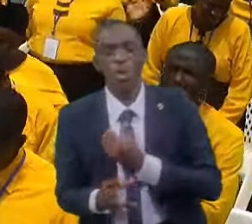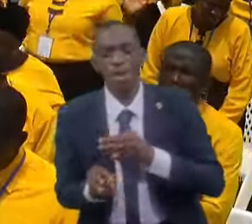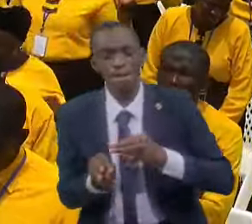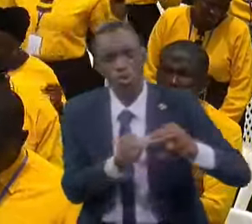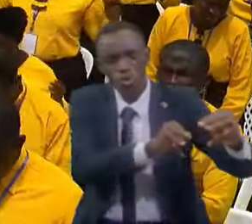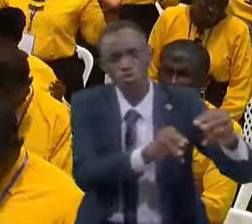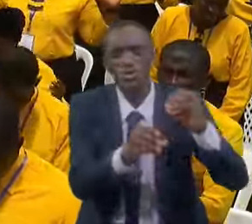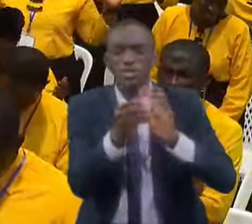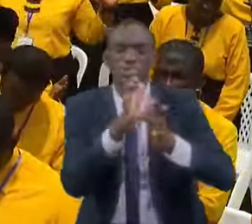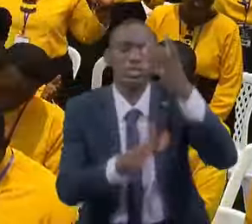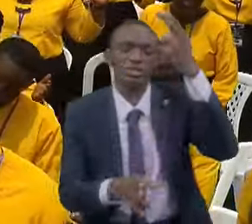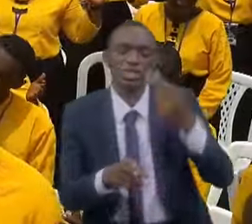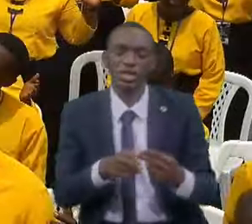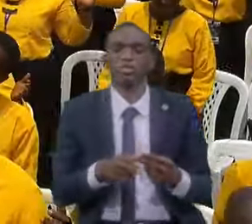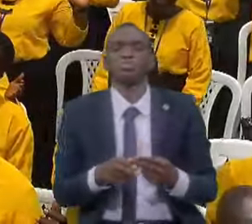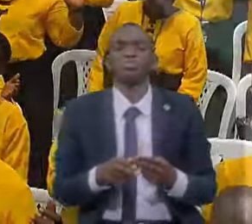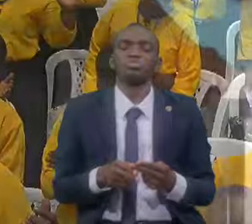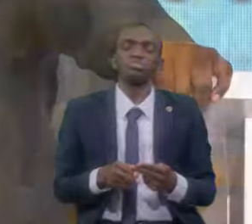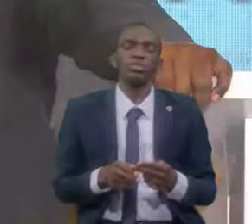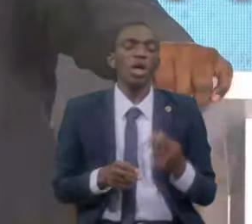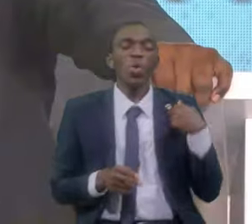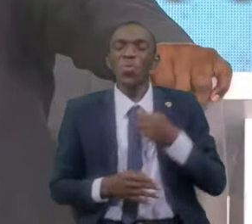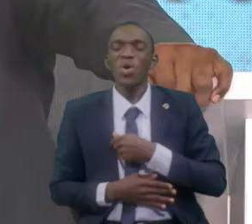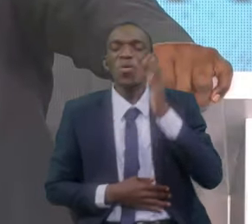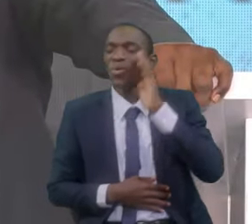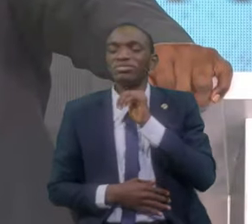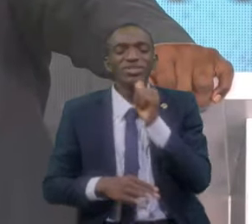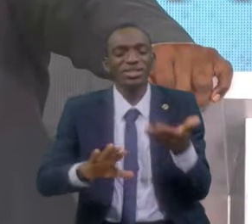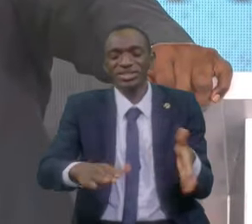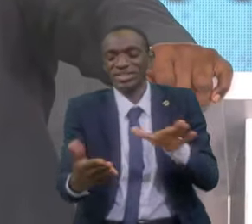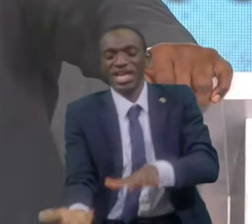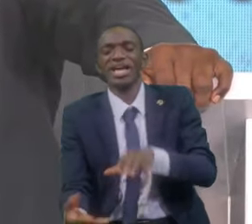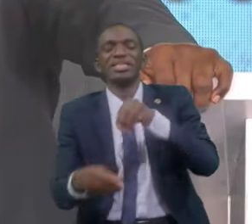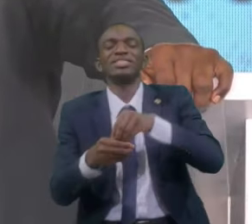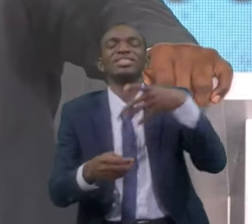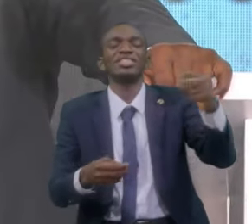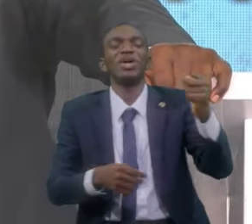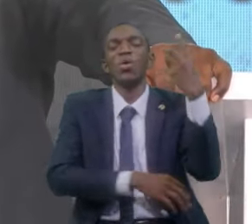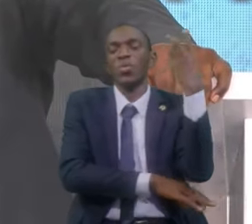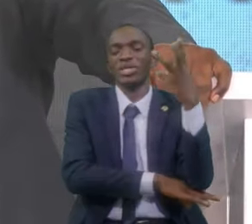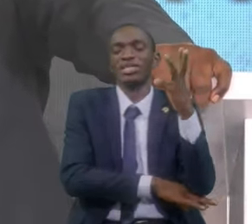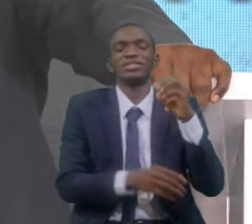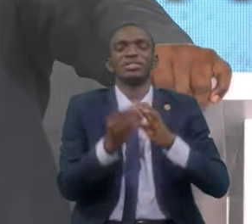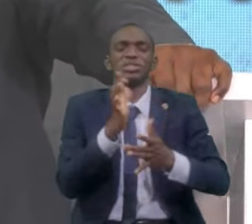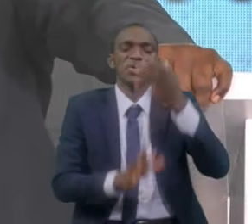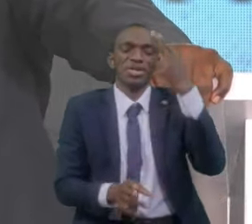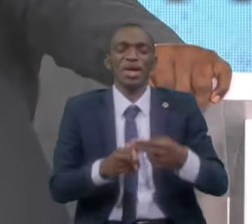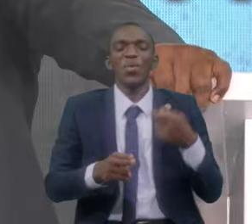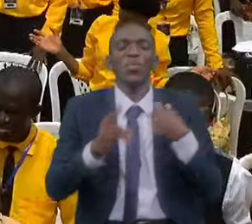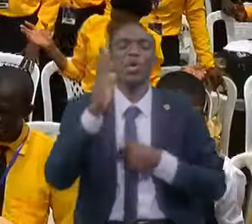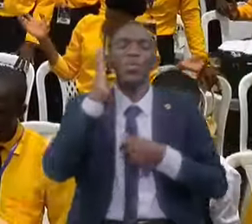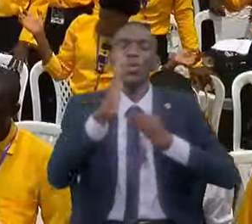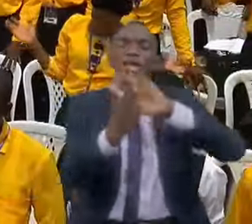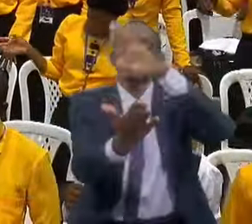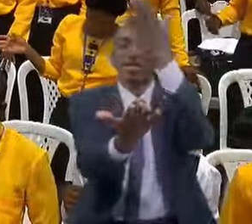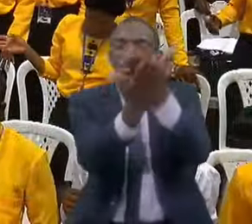name. Yeah. We will not die in the wilderness. Yeah. We will get to the promised